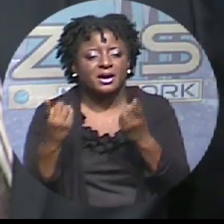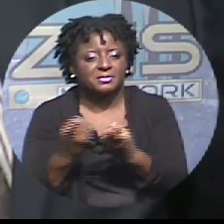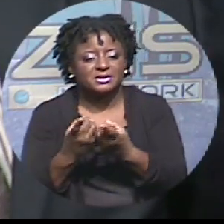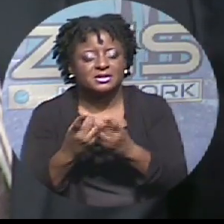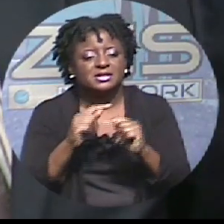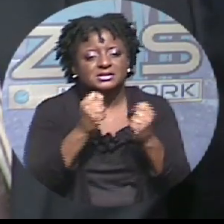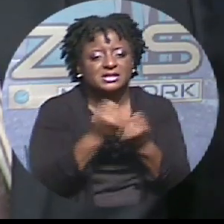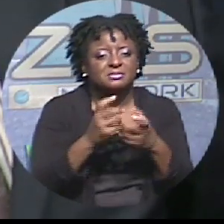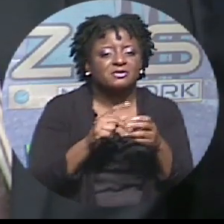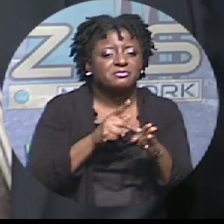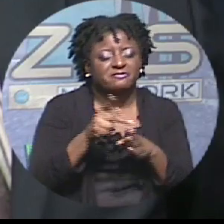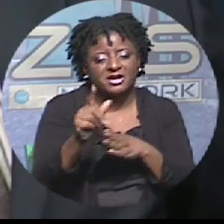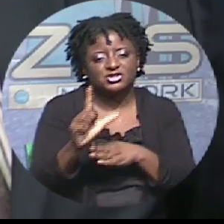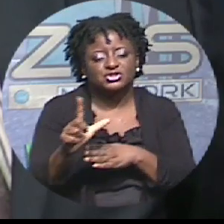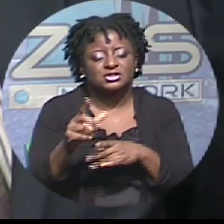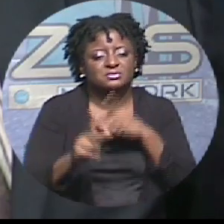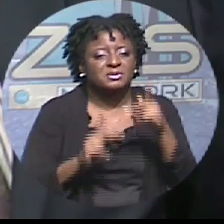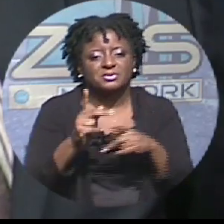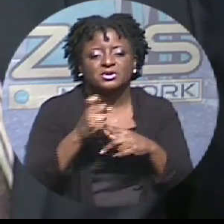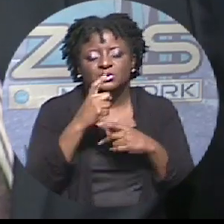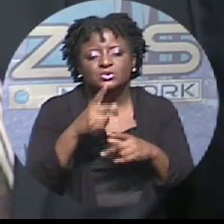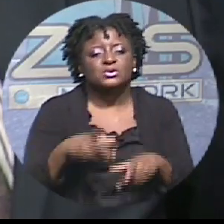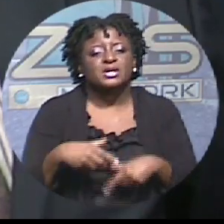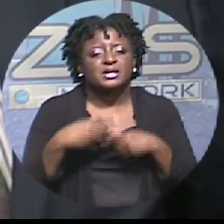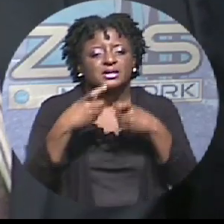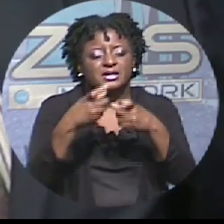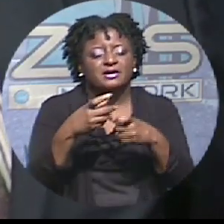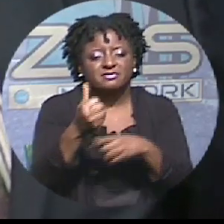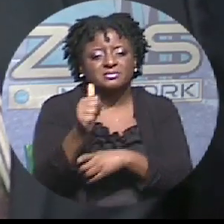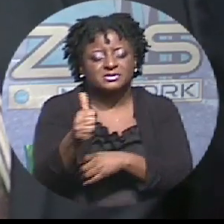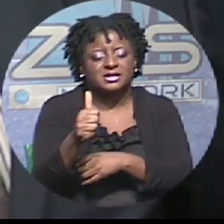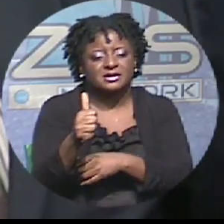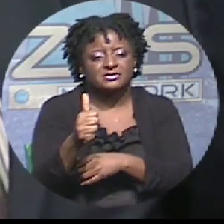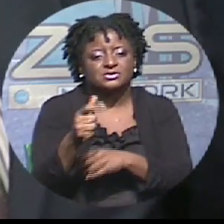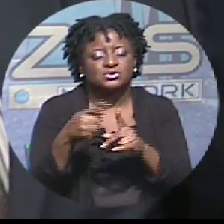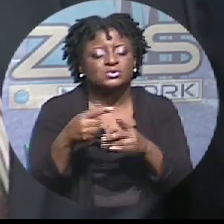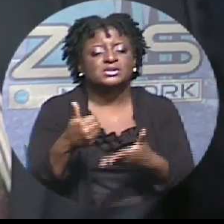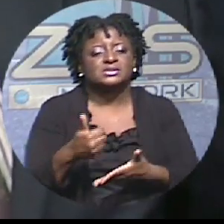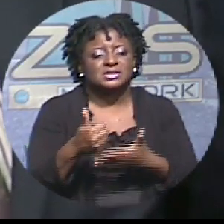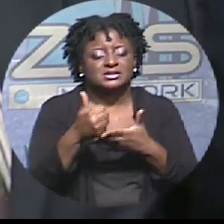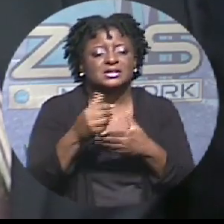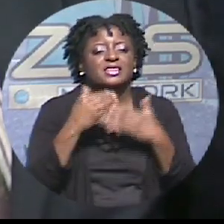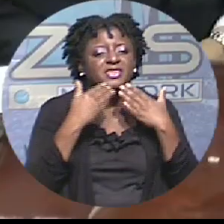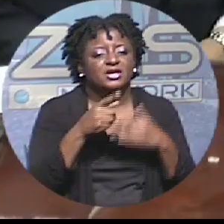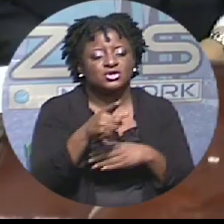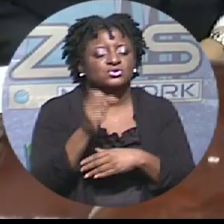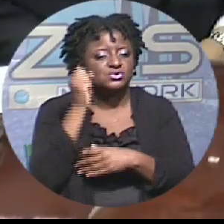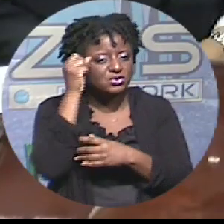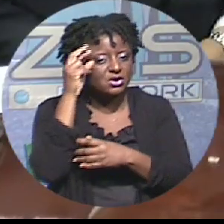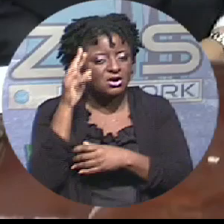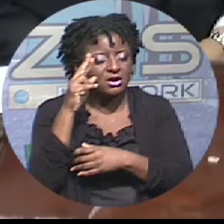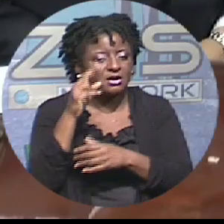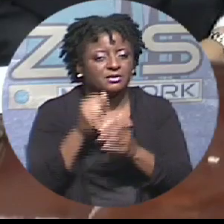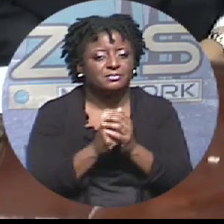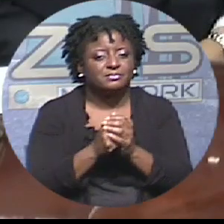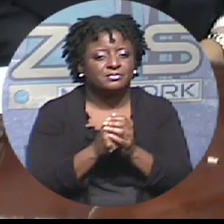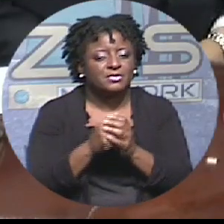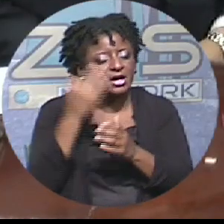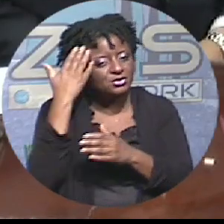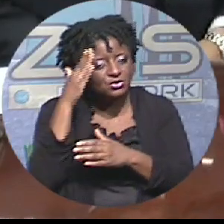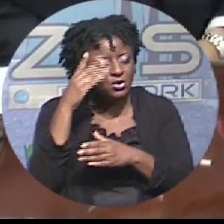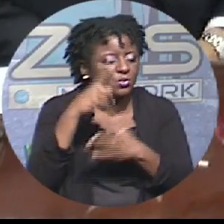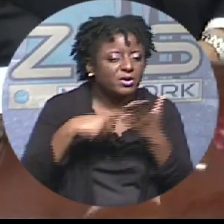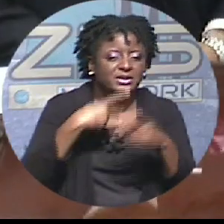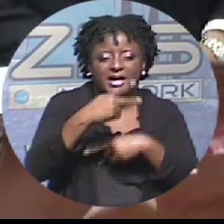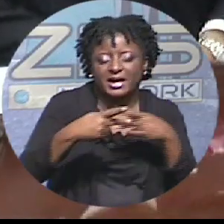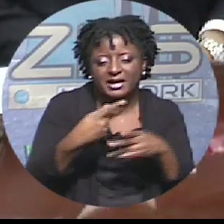of professional people who extended themselves above and beyond to assist the team here. I thank you, sir. I don't know what kind of shuffling you were doing, but